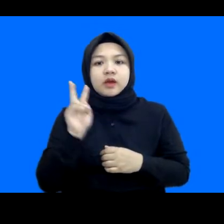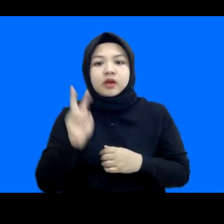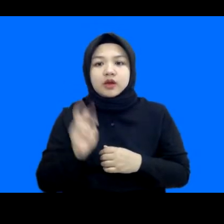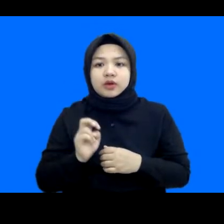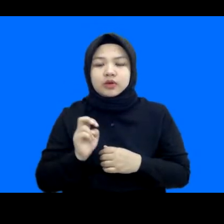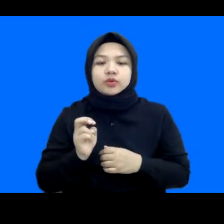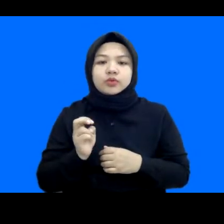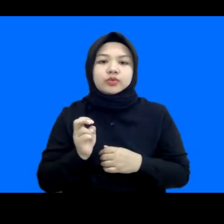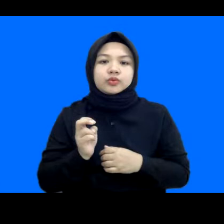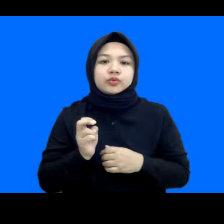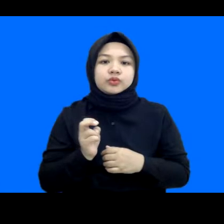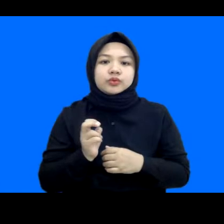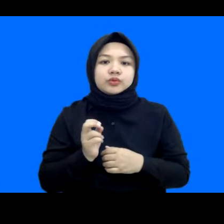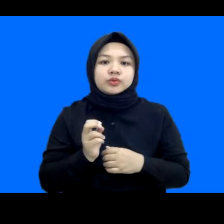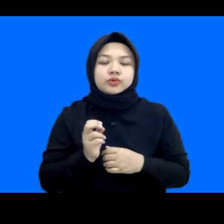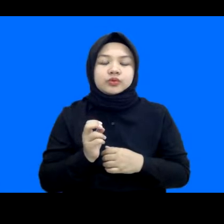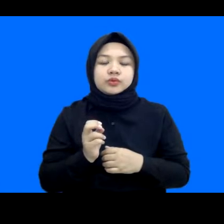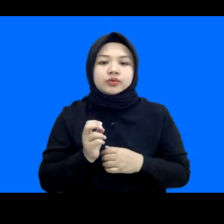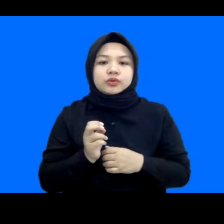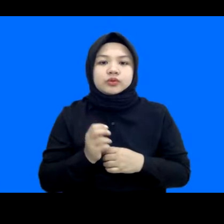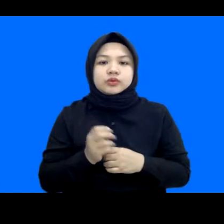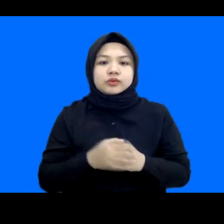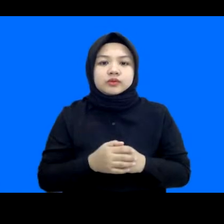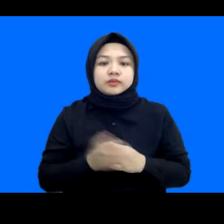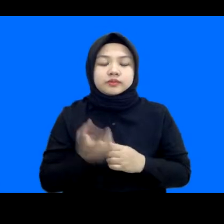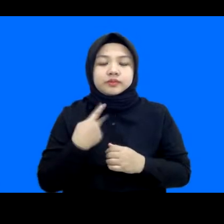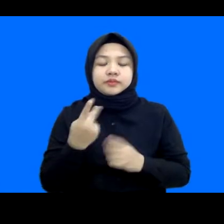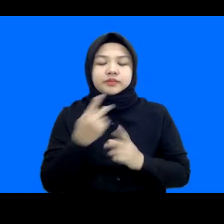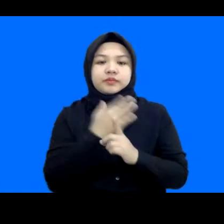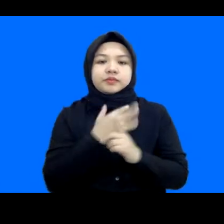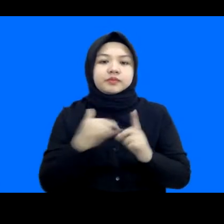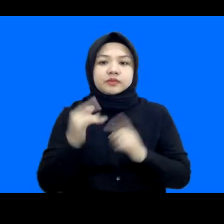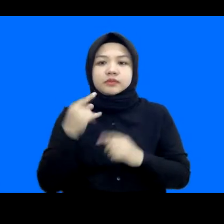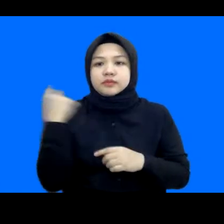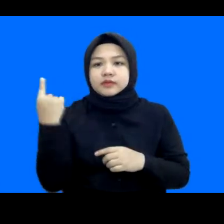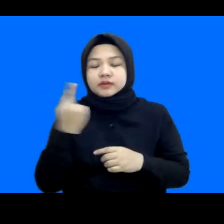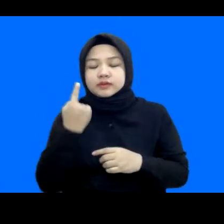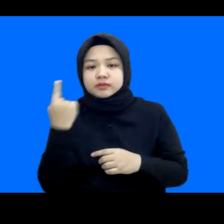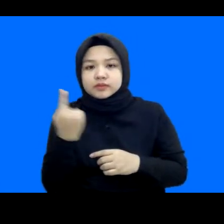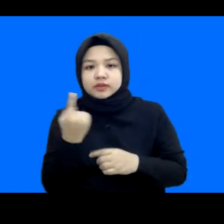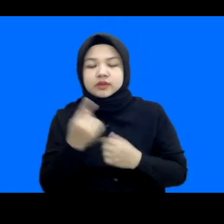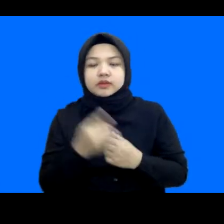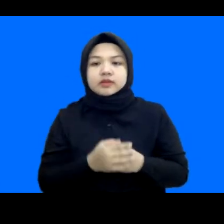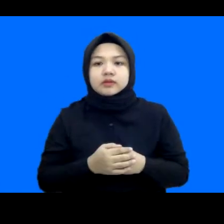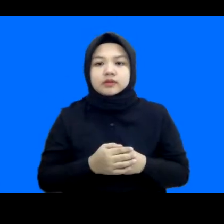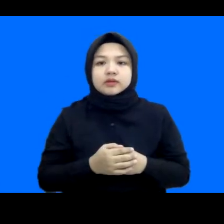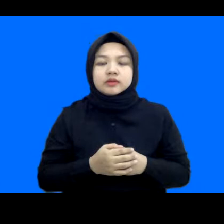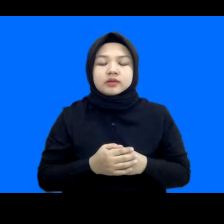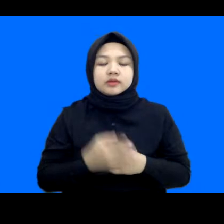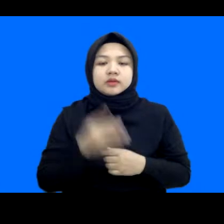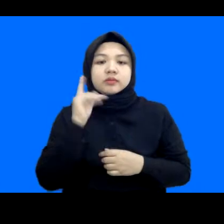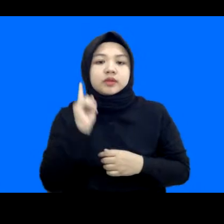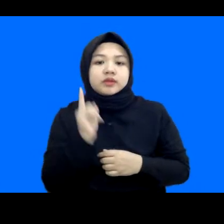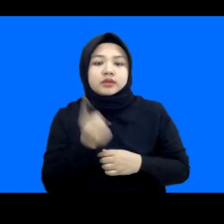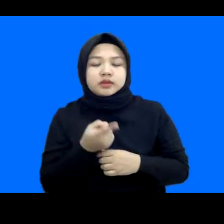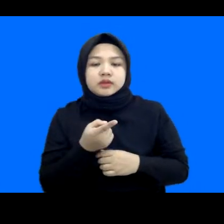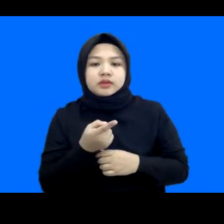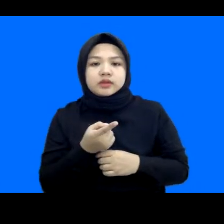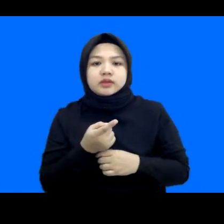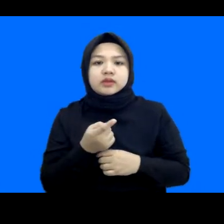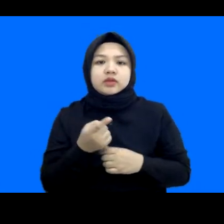as the civil society organization, we should make sure that how the social inclusion